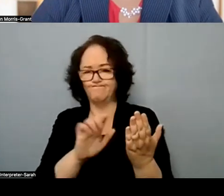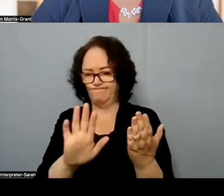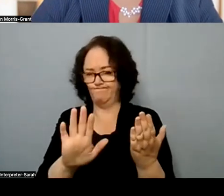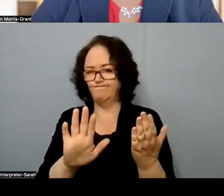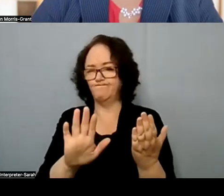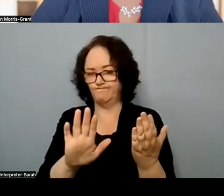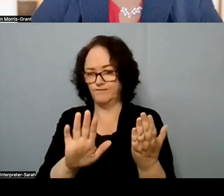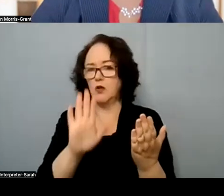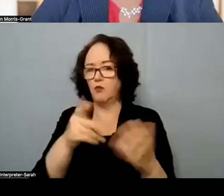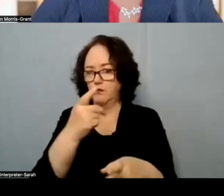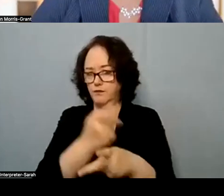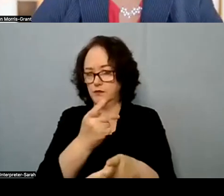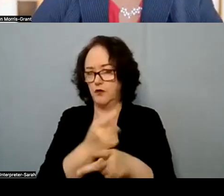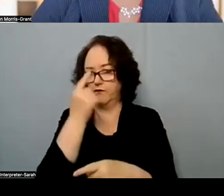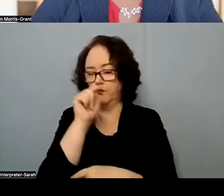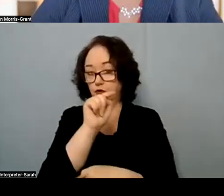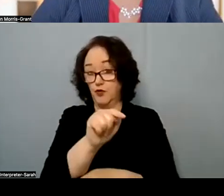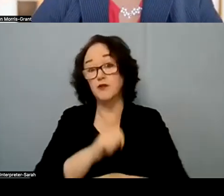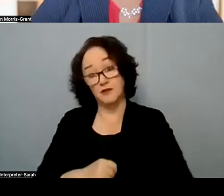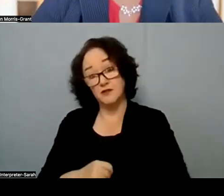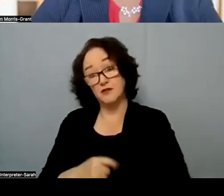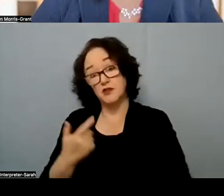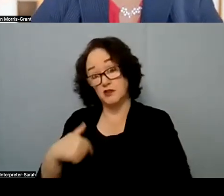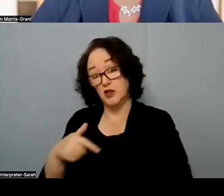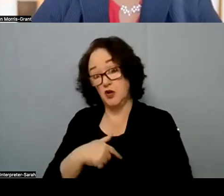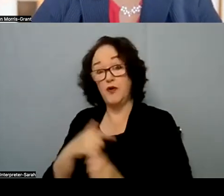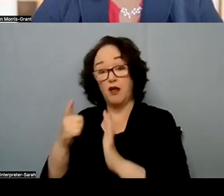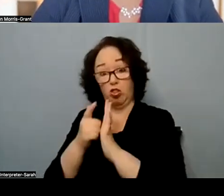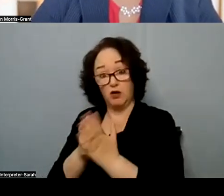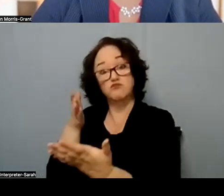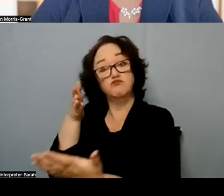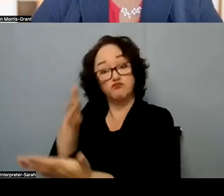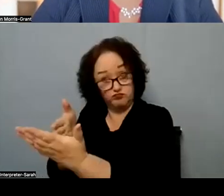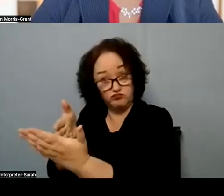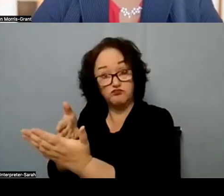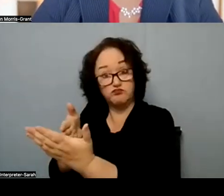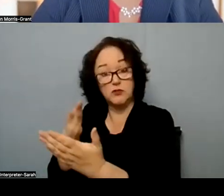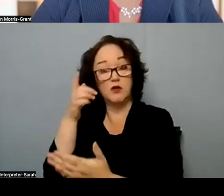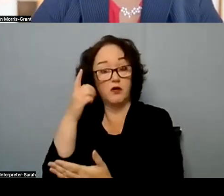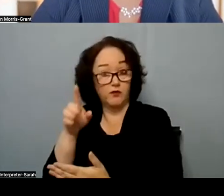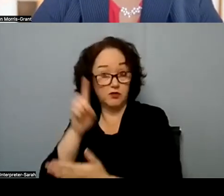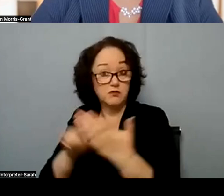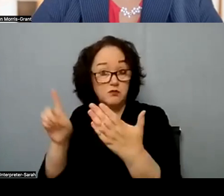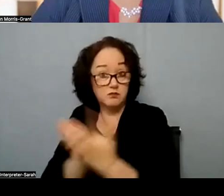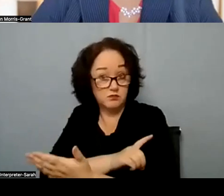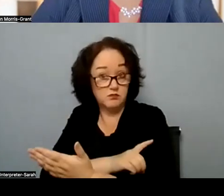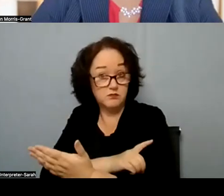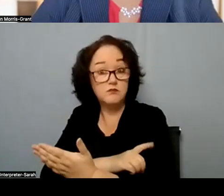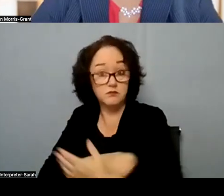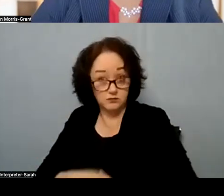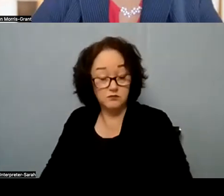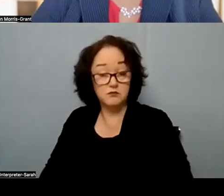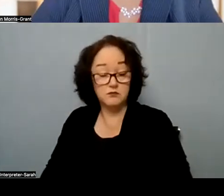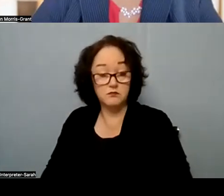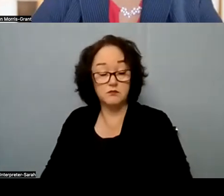suit against the city for discrimination against fair housing. And as soon as the suit